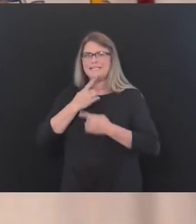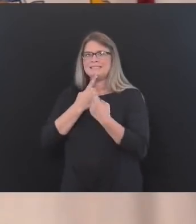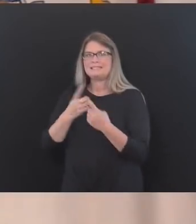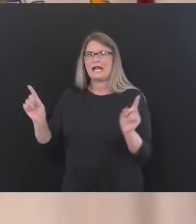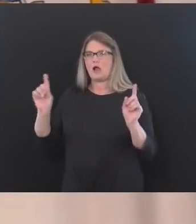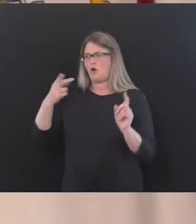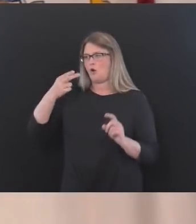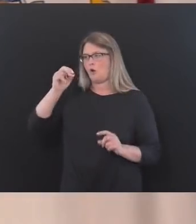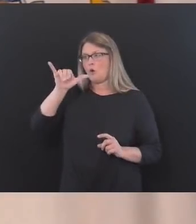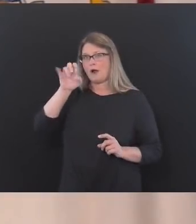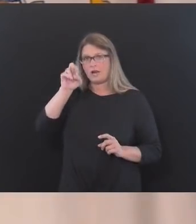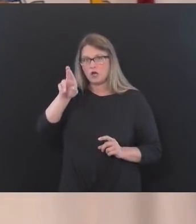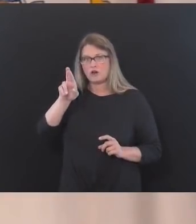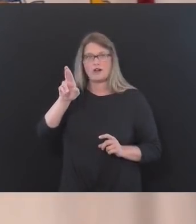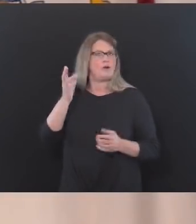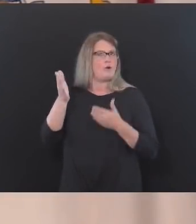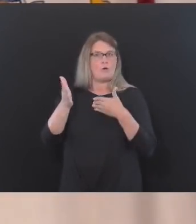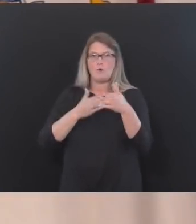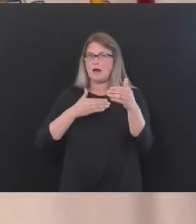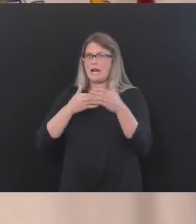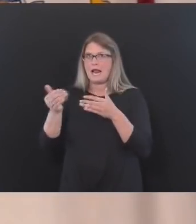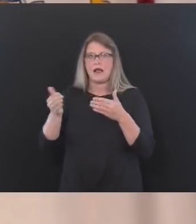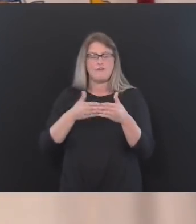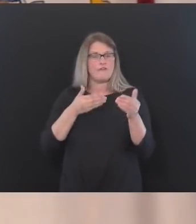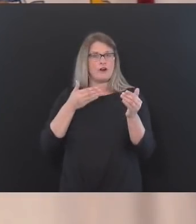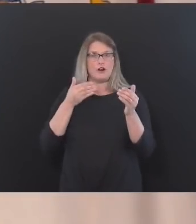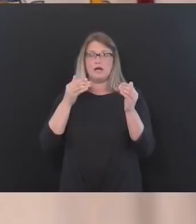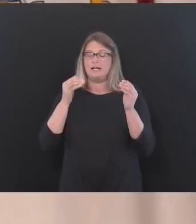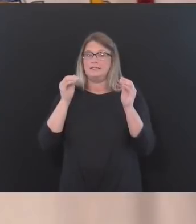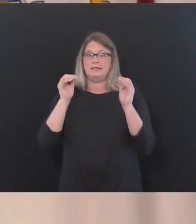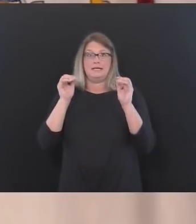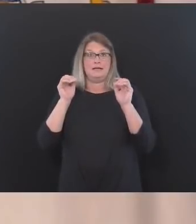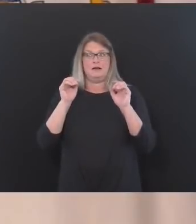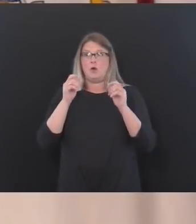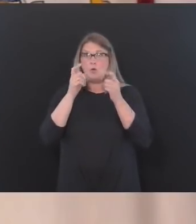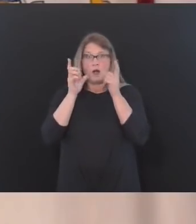Hoyer that whatever we think is